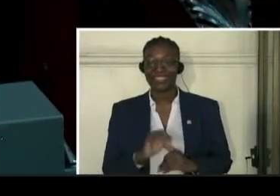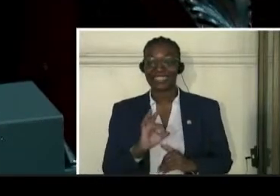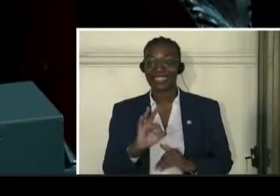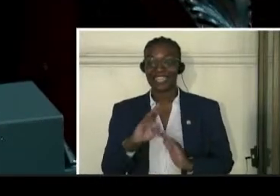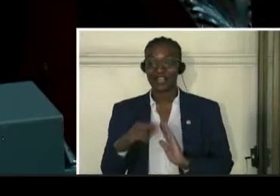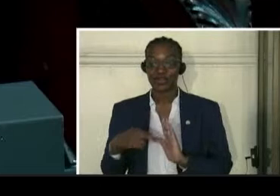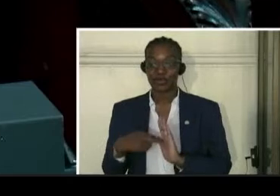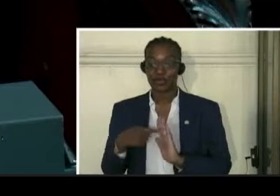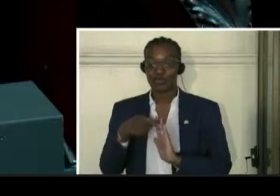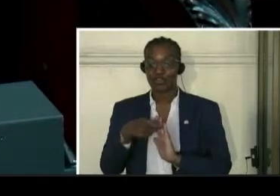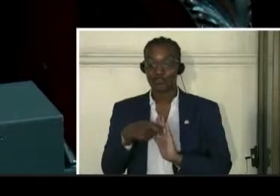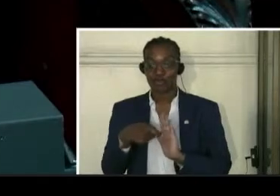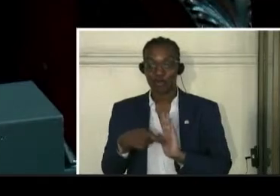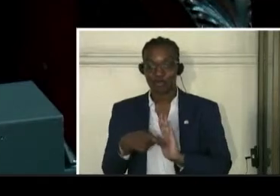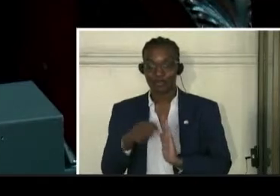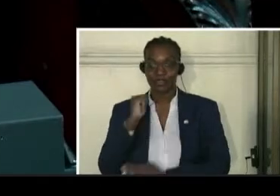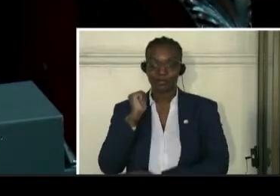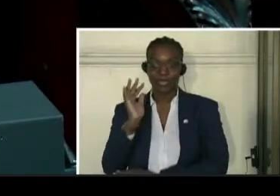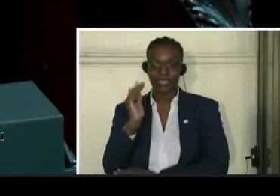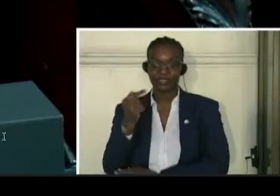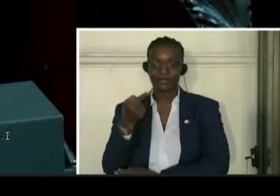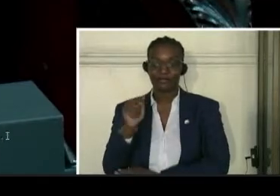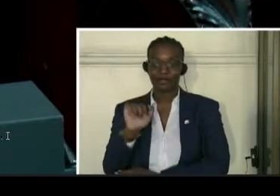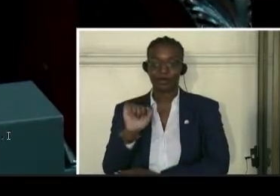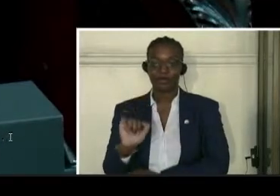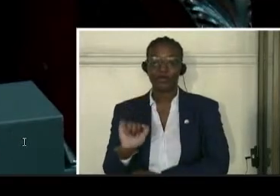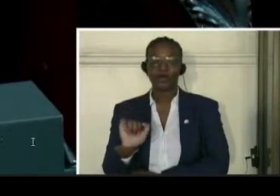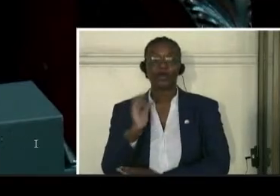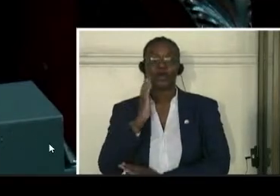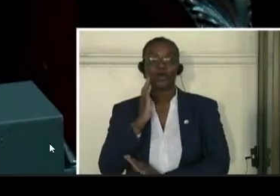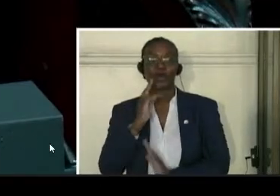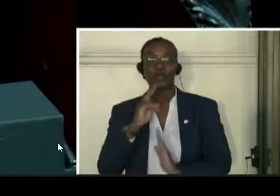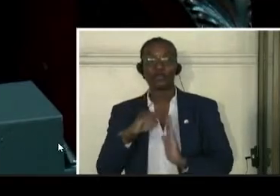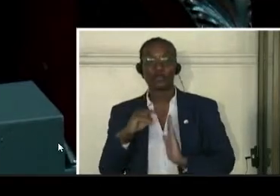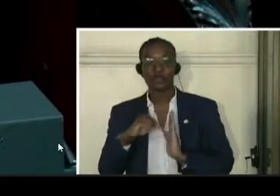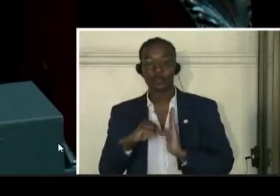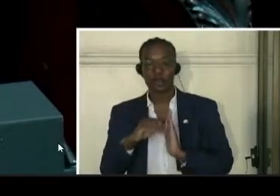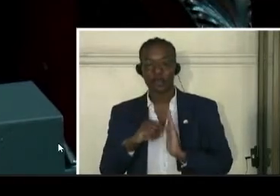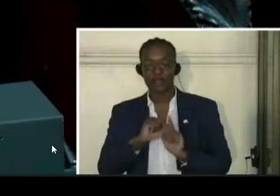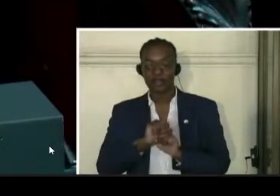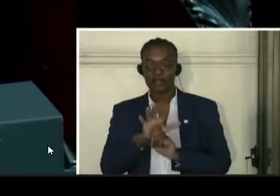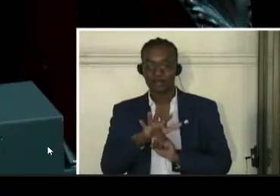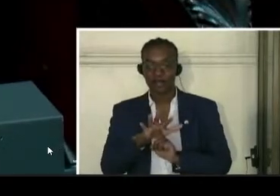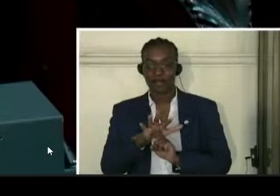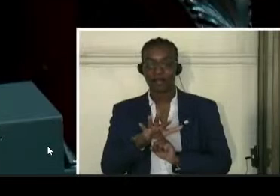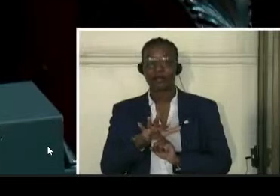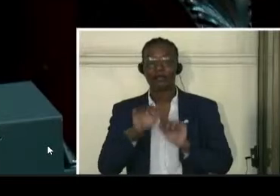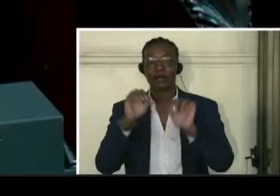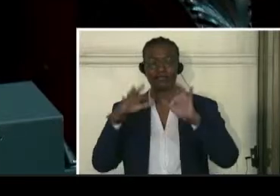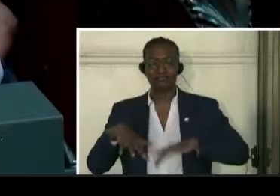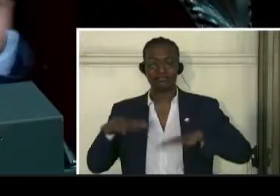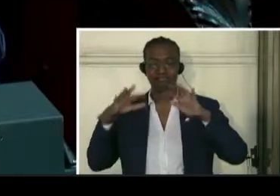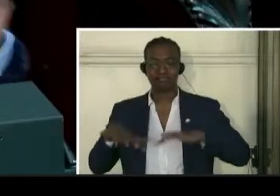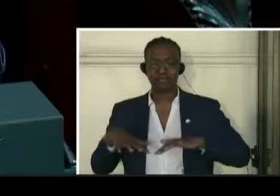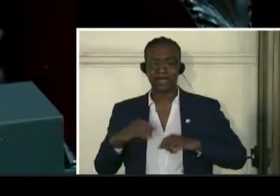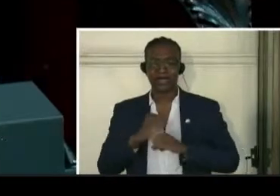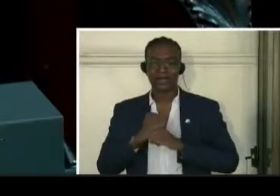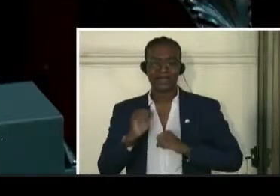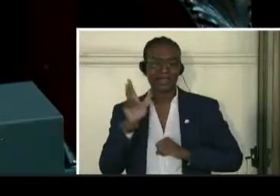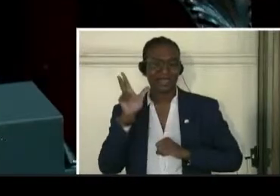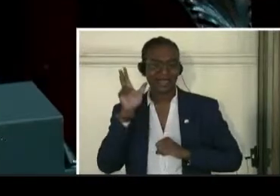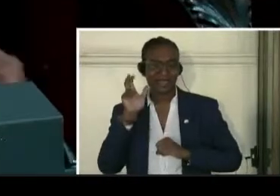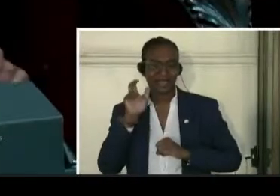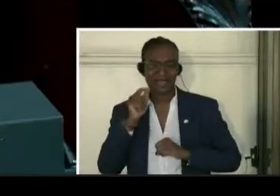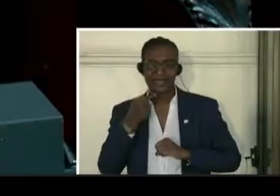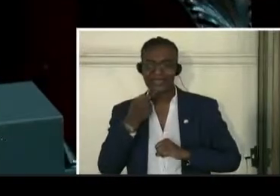wrote the speech for you because when you were reading the areas that are affected by floods, I could not hear you